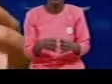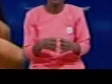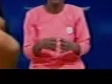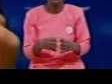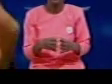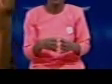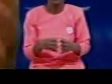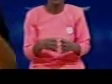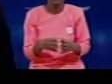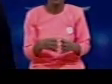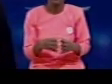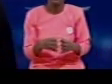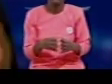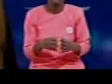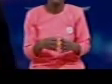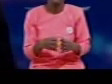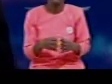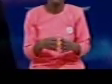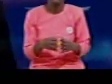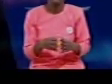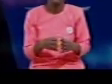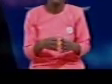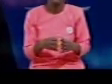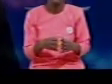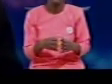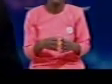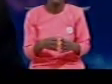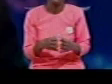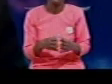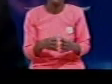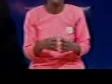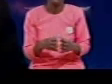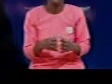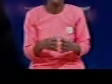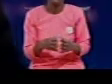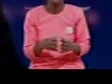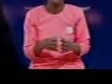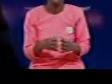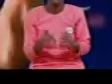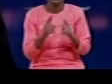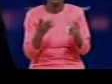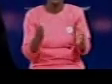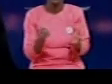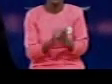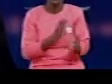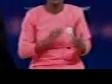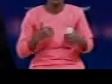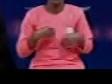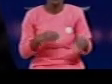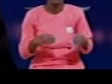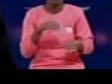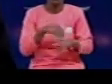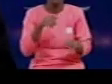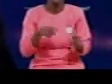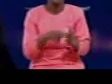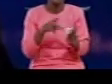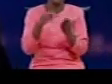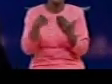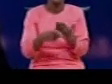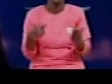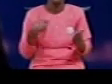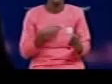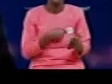for the glorious things Christ has done at this crusade. Many testimonies of changed hearts and